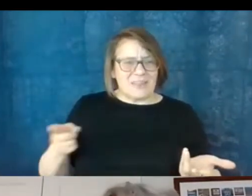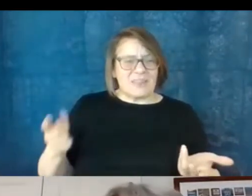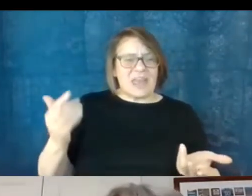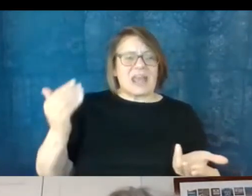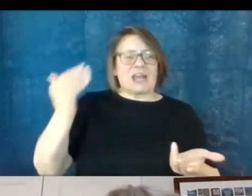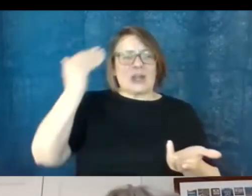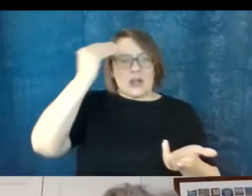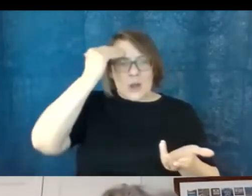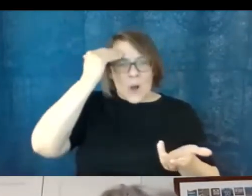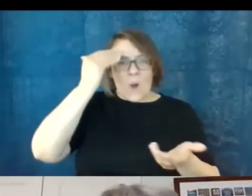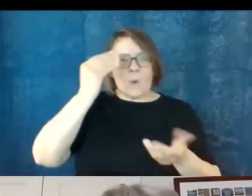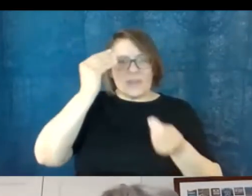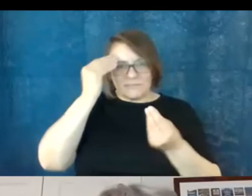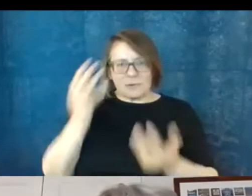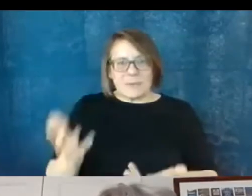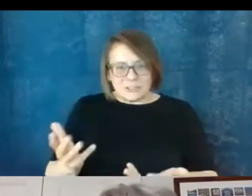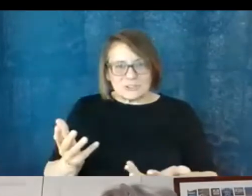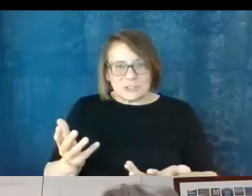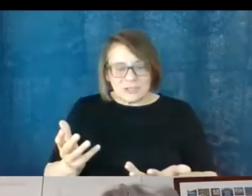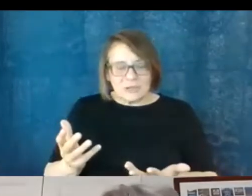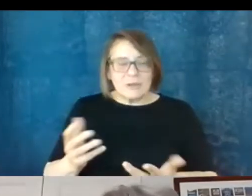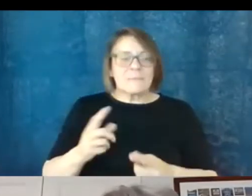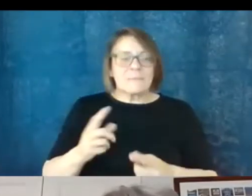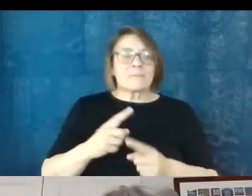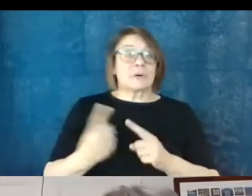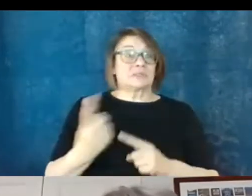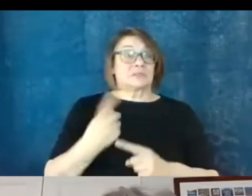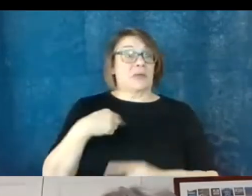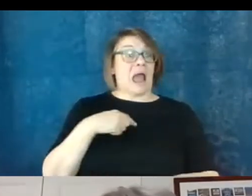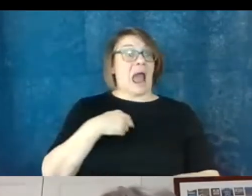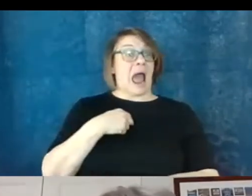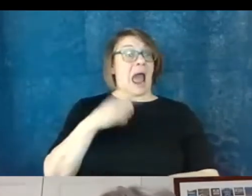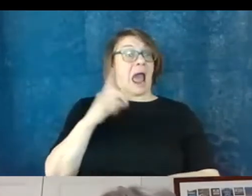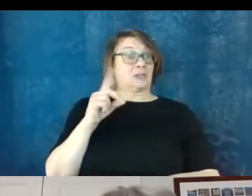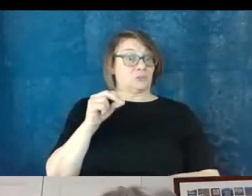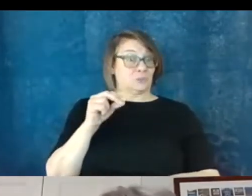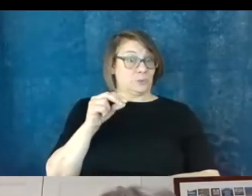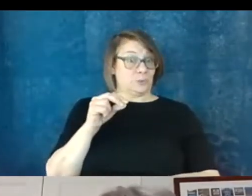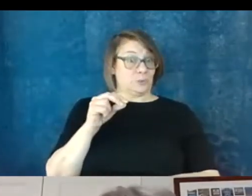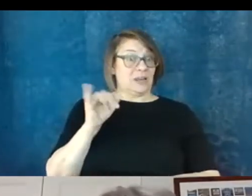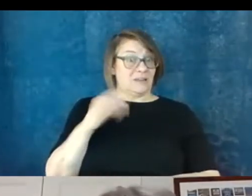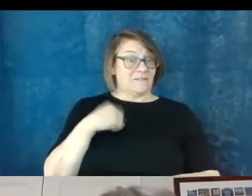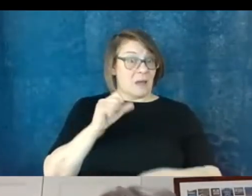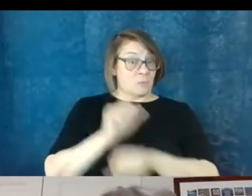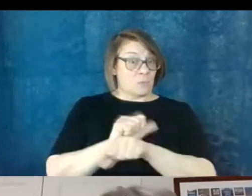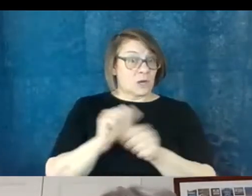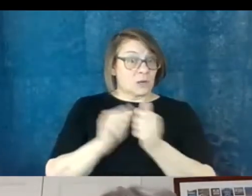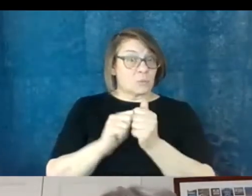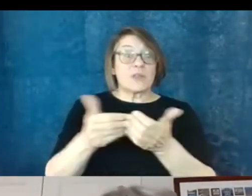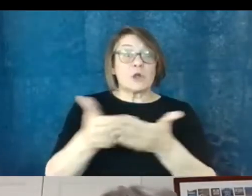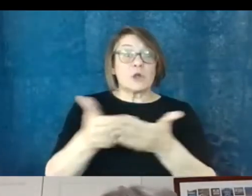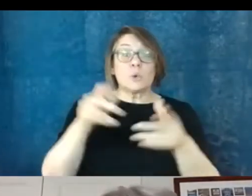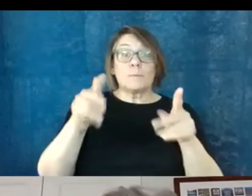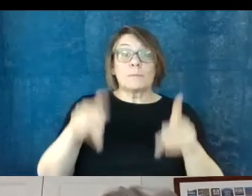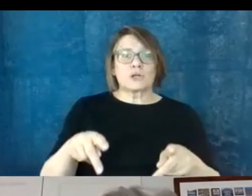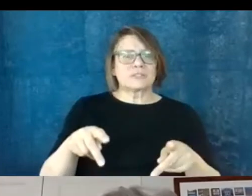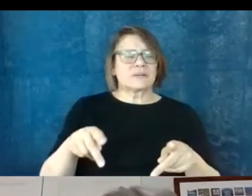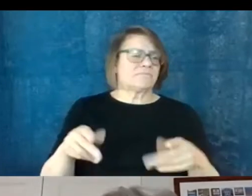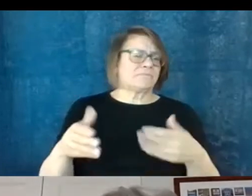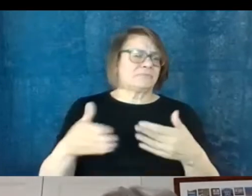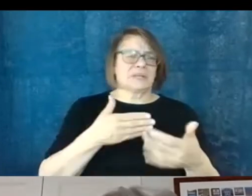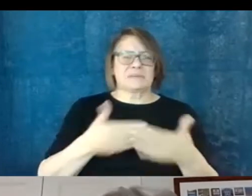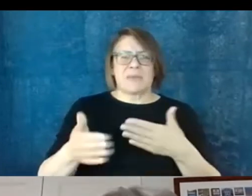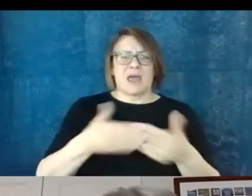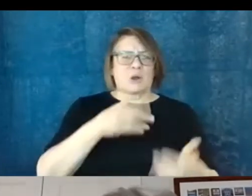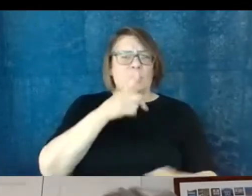this information. But one of the things that I do when I'm working with a new person, regardless of who